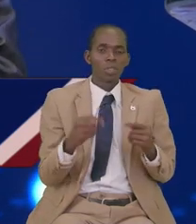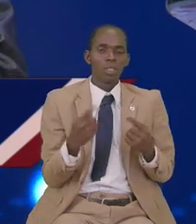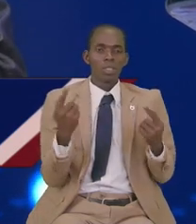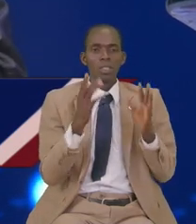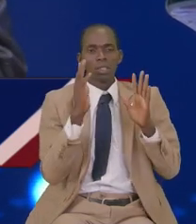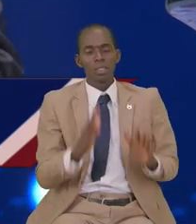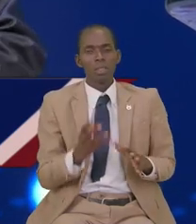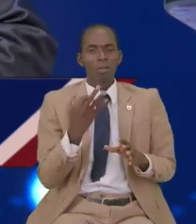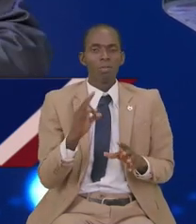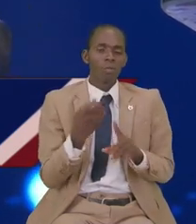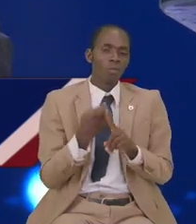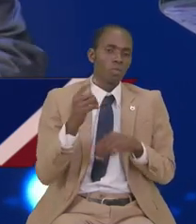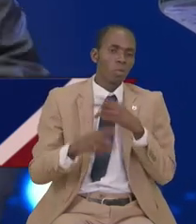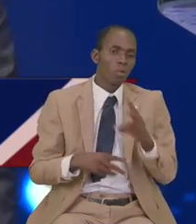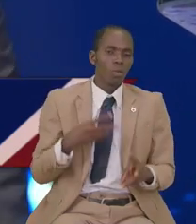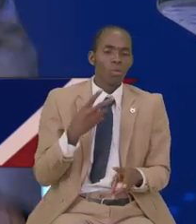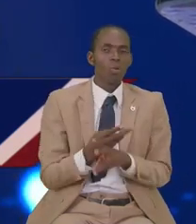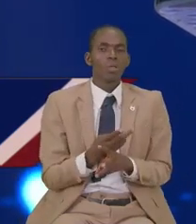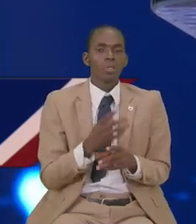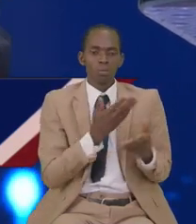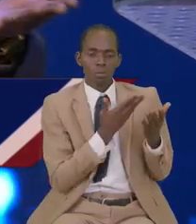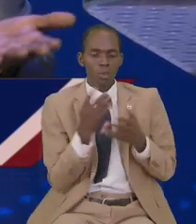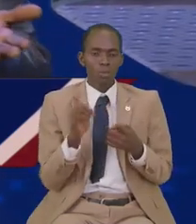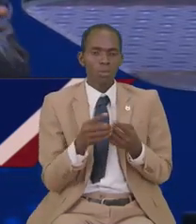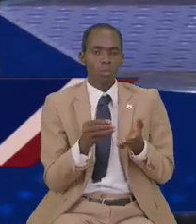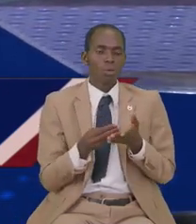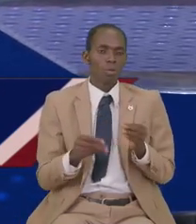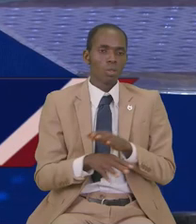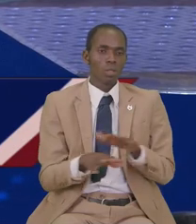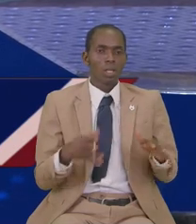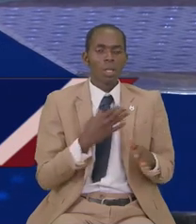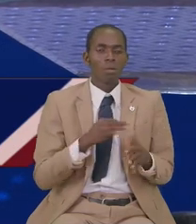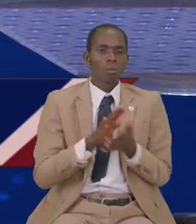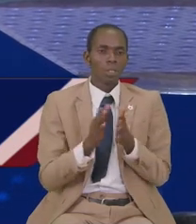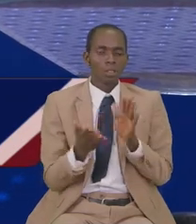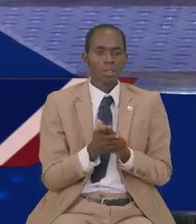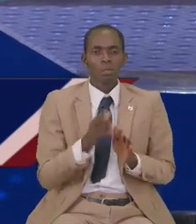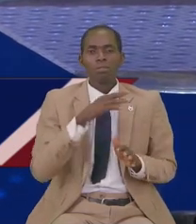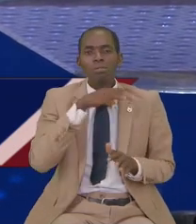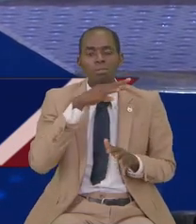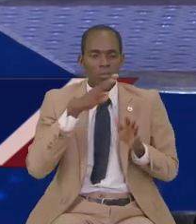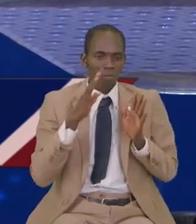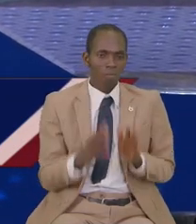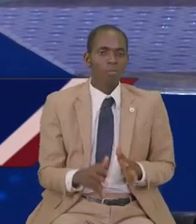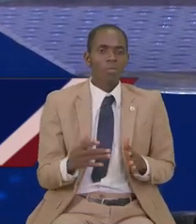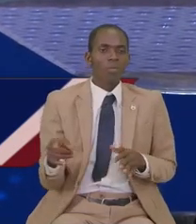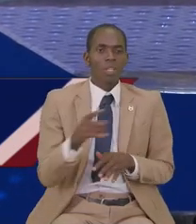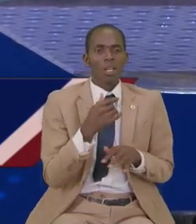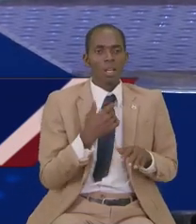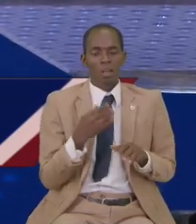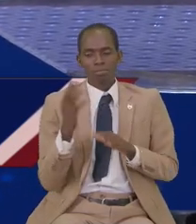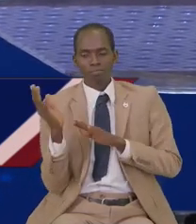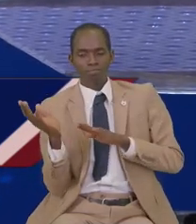of the world and of the Gentiles into their land, and they became corrupters. They have forsaken the